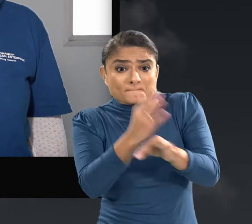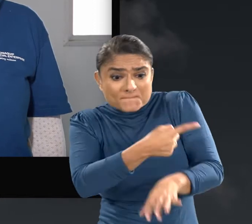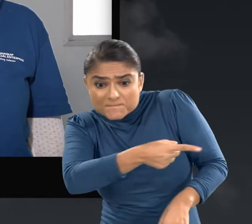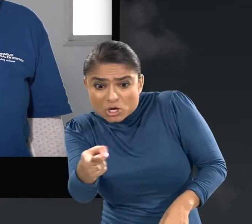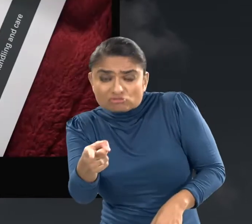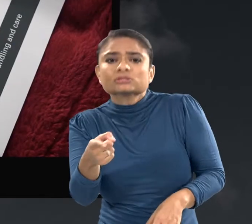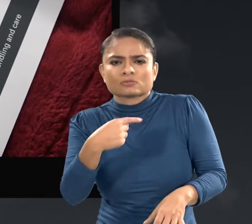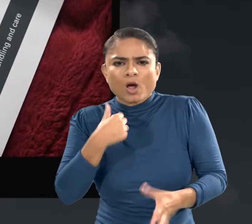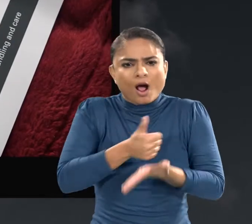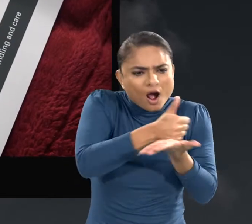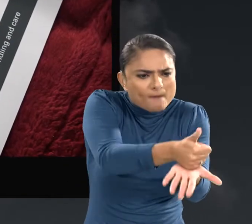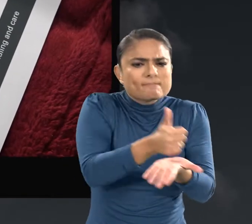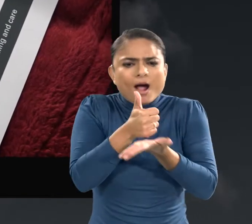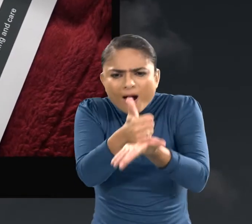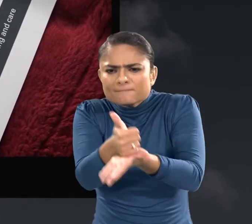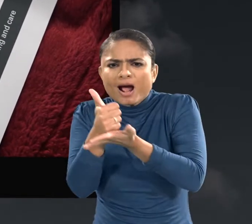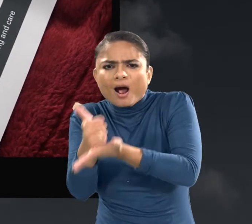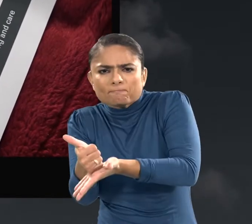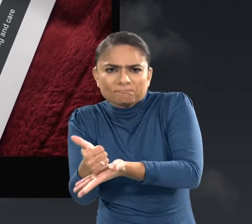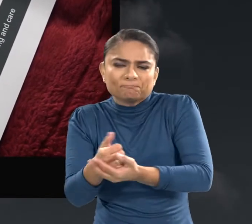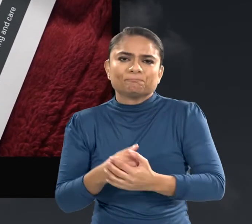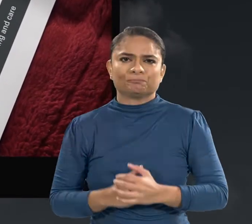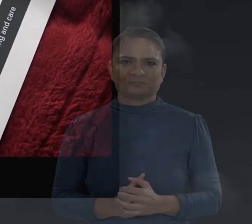ukuncedana abazali babantwana abakhubazekileyo.